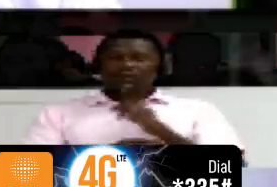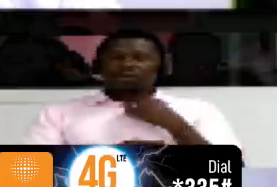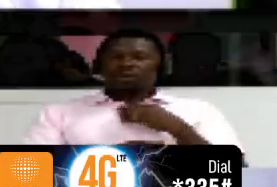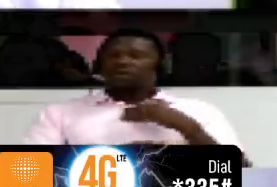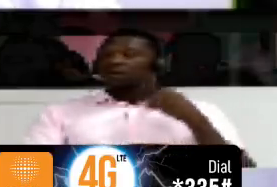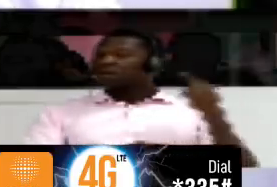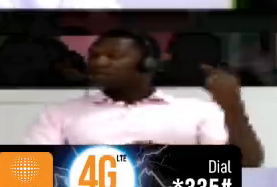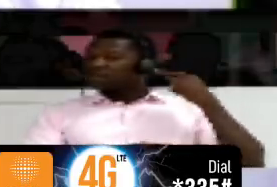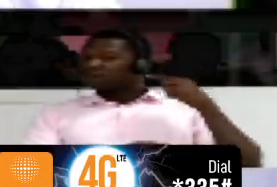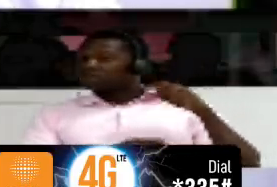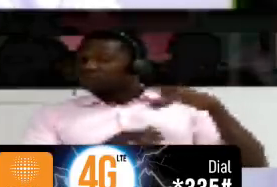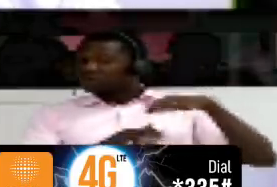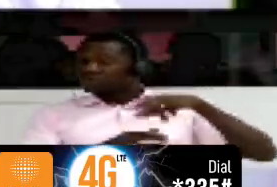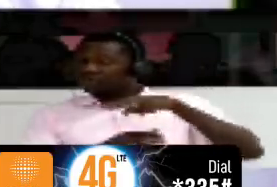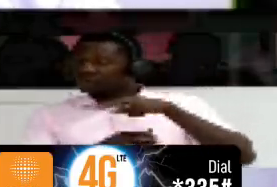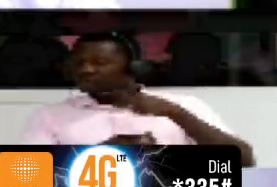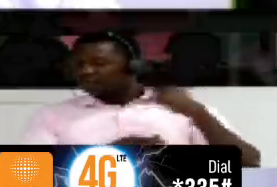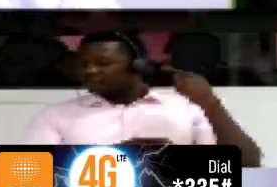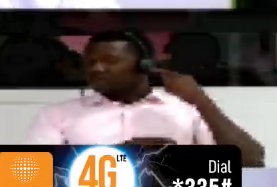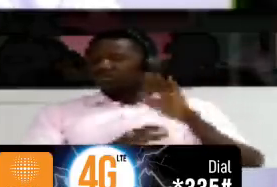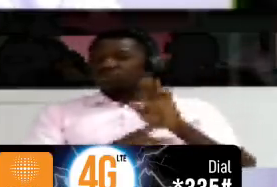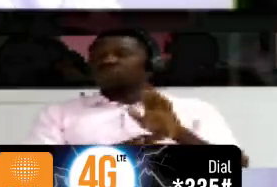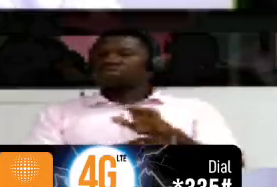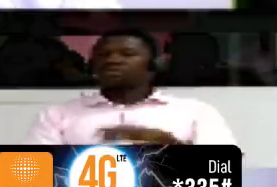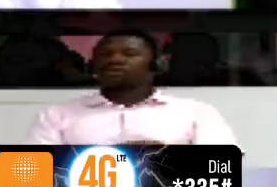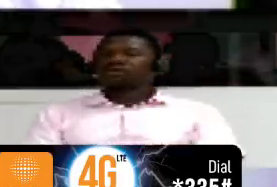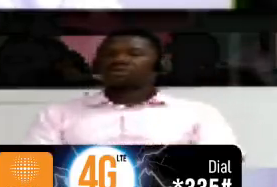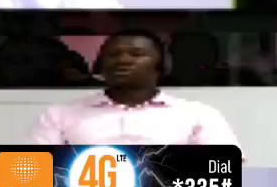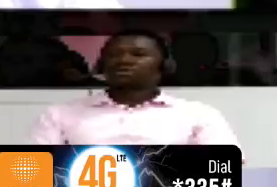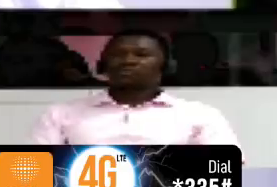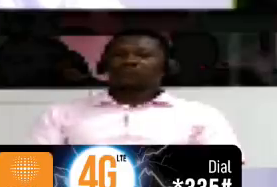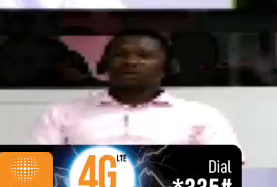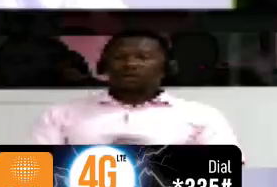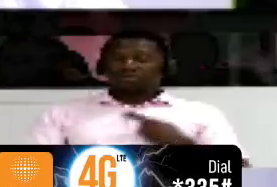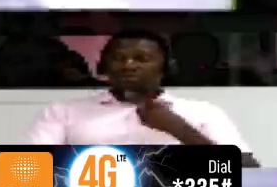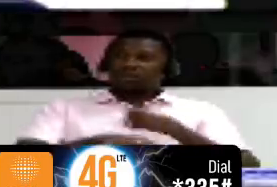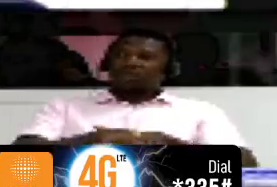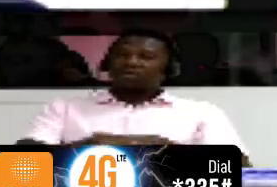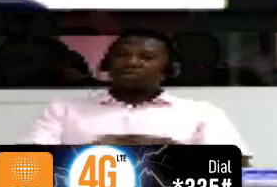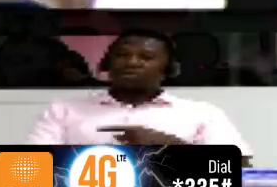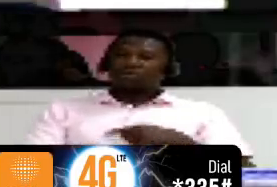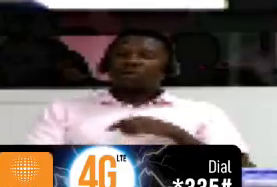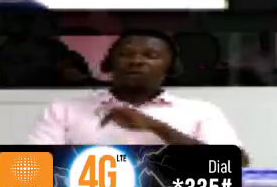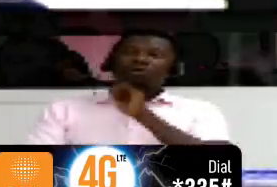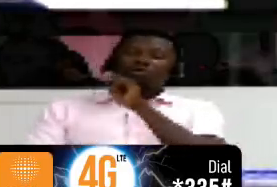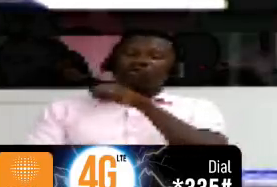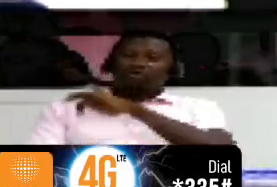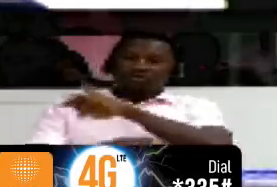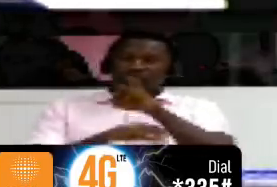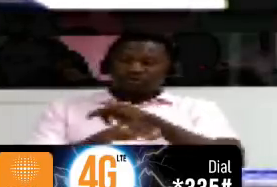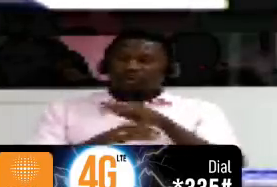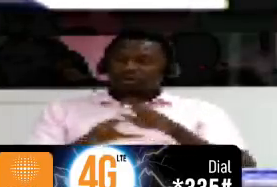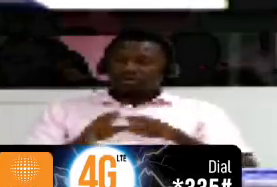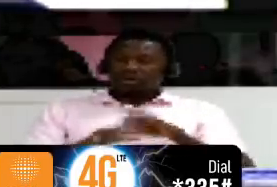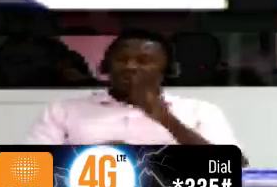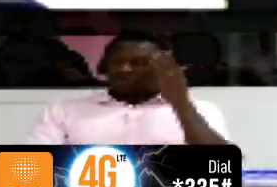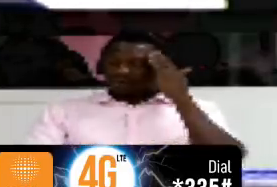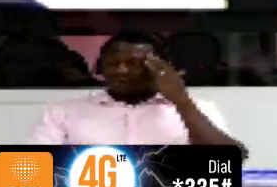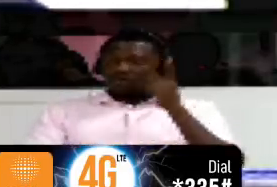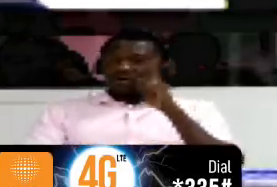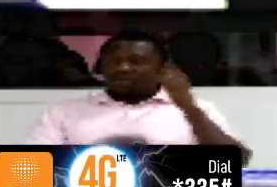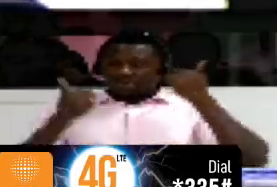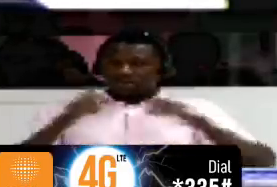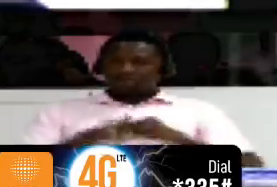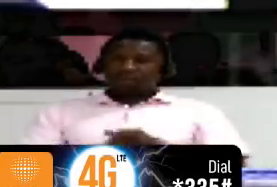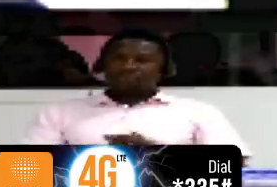stopped. Was that the first time that your family members knew what had happened to you? No, that was not the first time, because before I